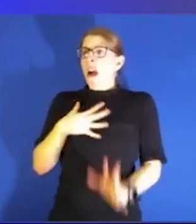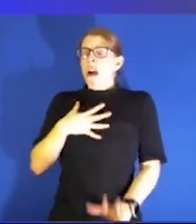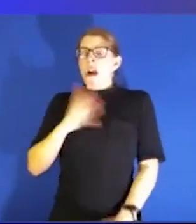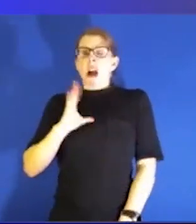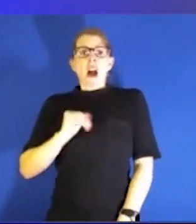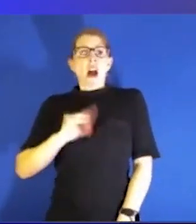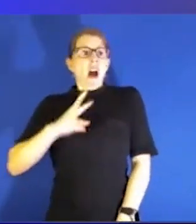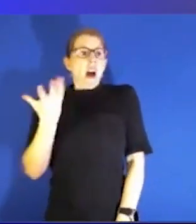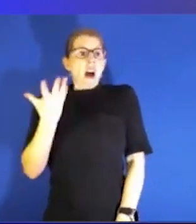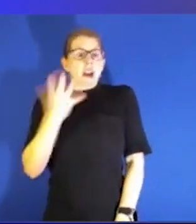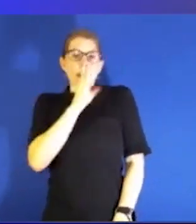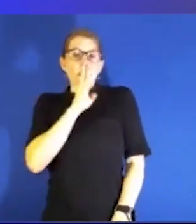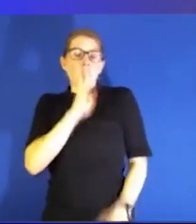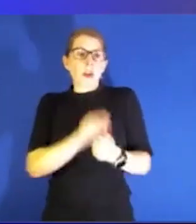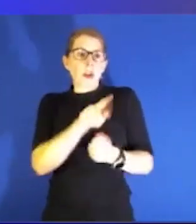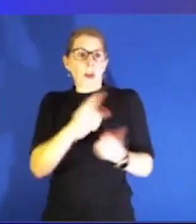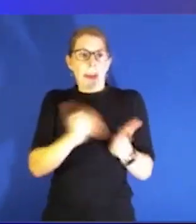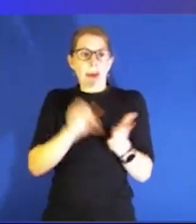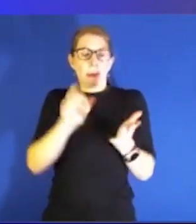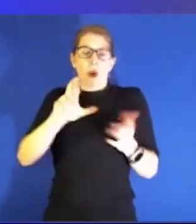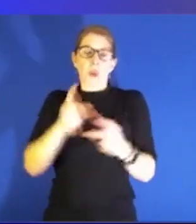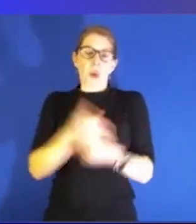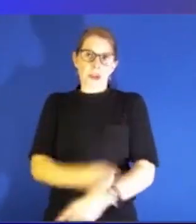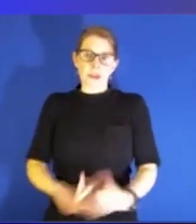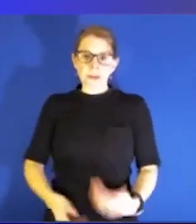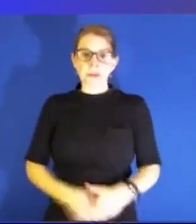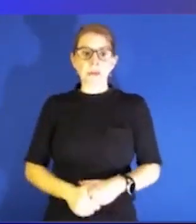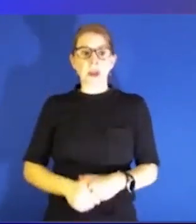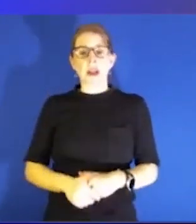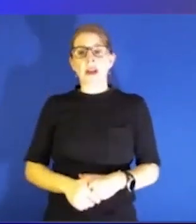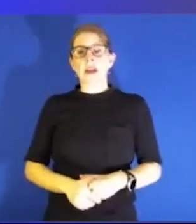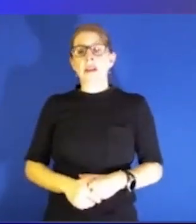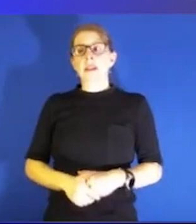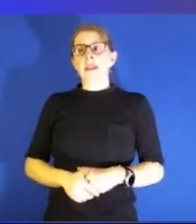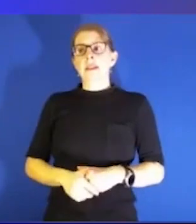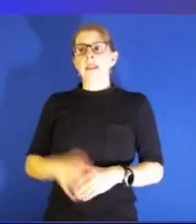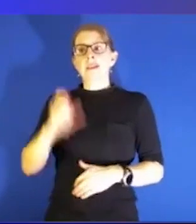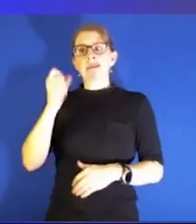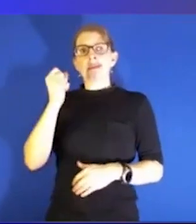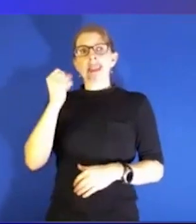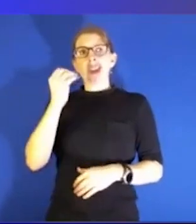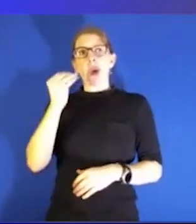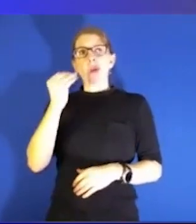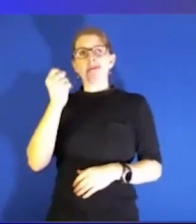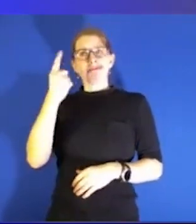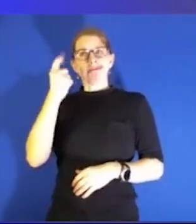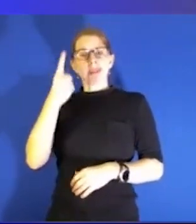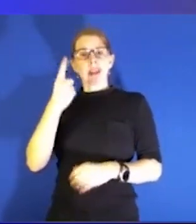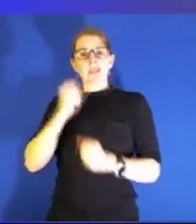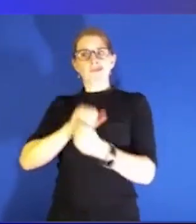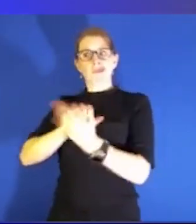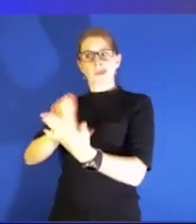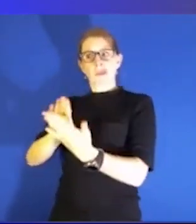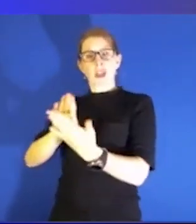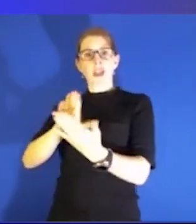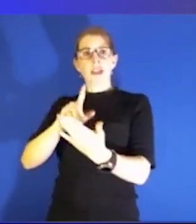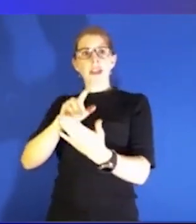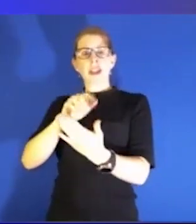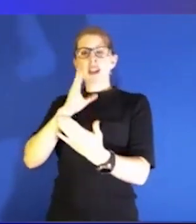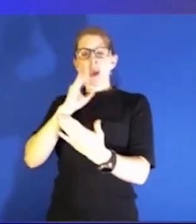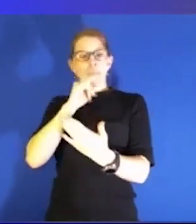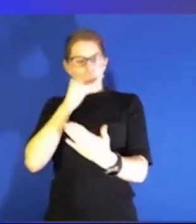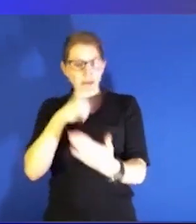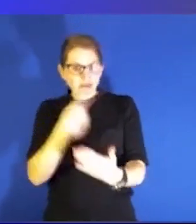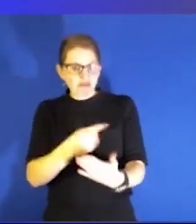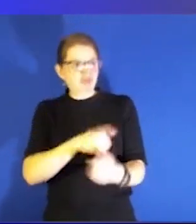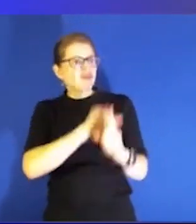So or worse. So there's all sorts of caveats with being assertive. It's kind of like telling a kid to go stand up to the bully. Like sometimes that's not really